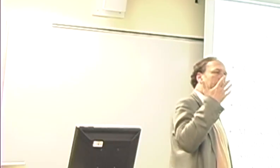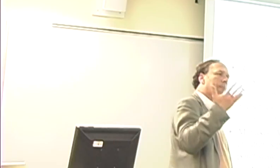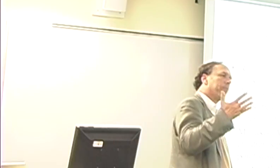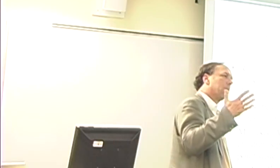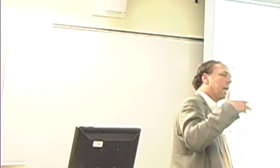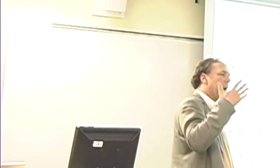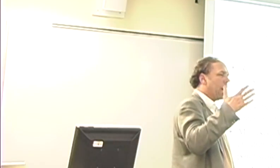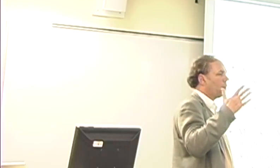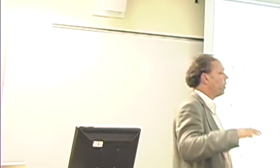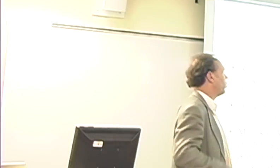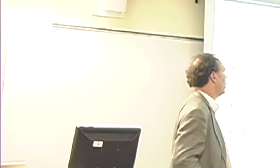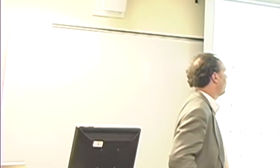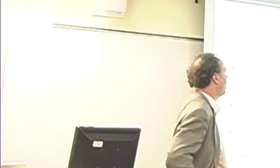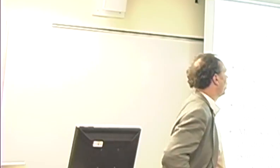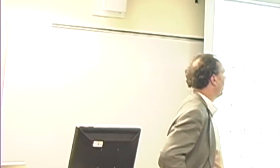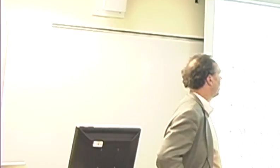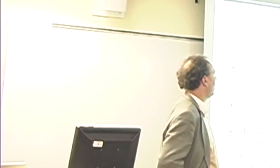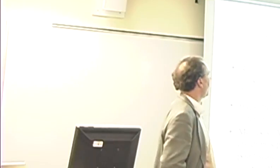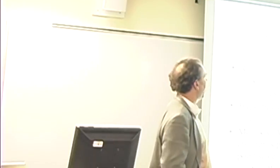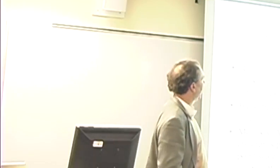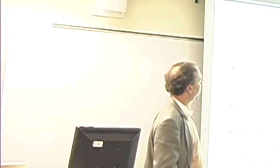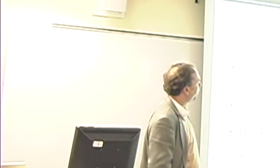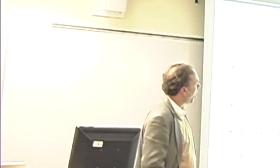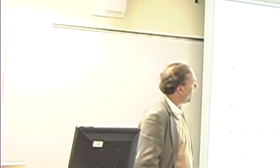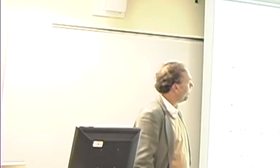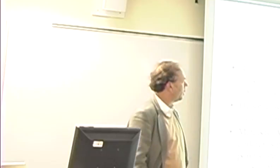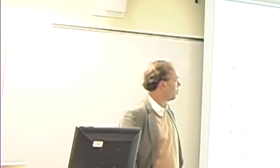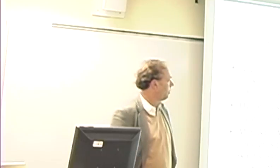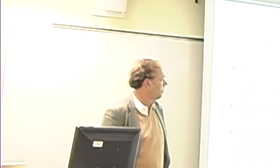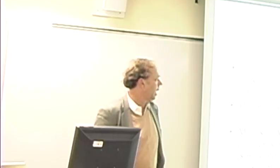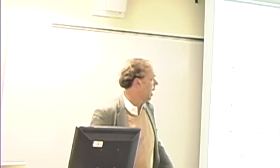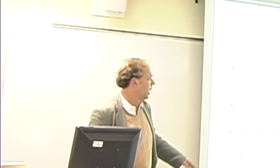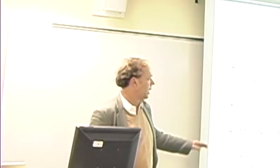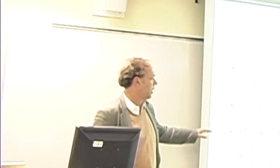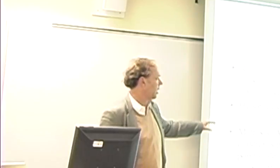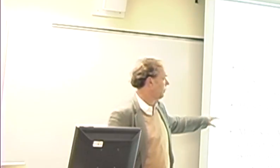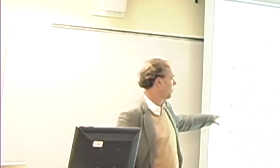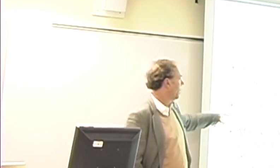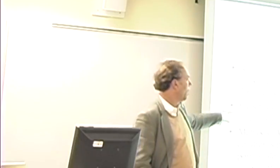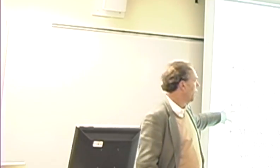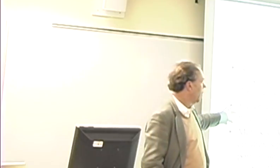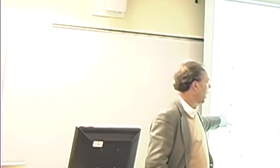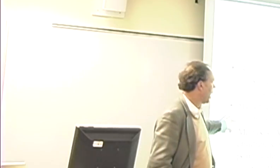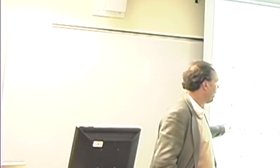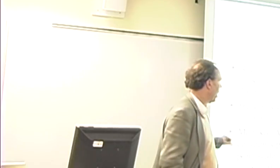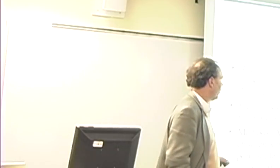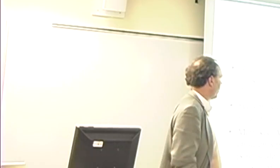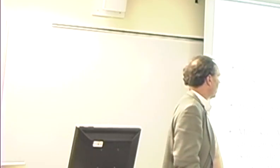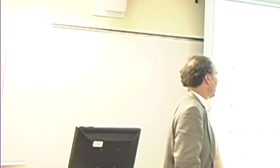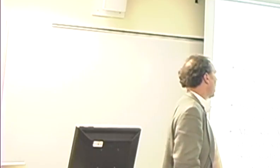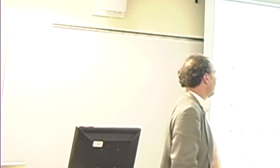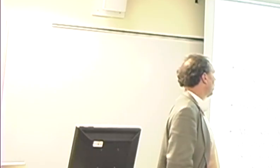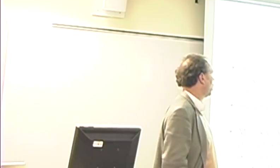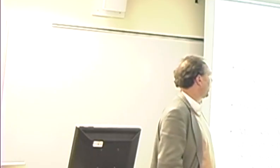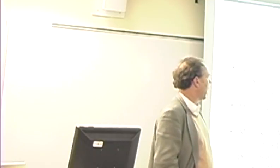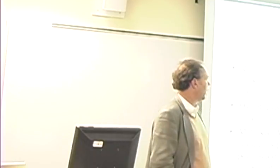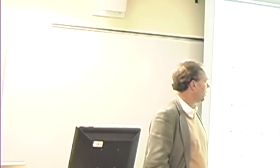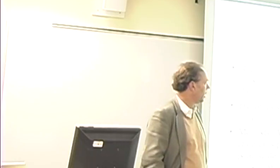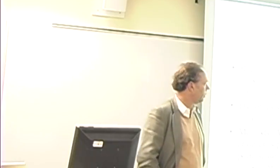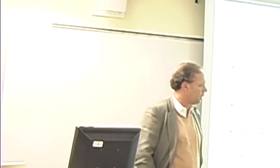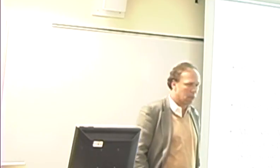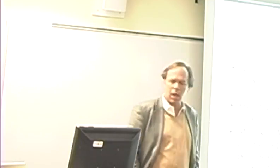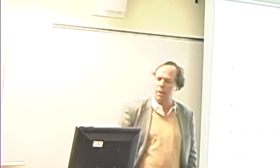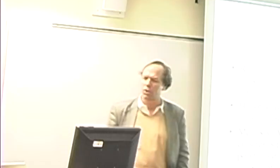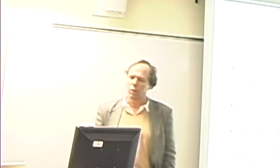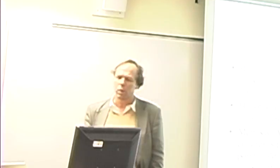agreement the acquisition of verb agreement may in part be determined by iconicity. The hypothesis that I'm going to look at